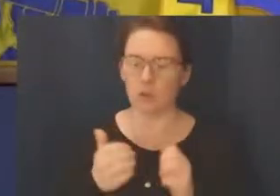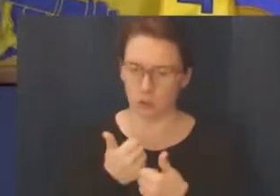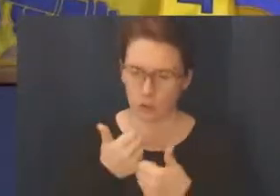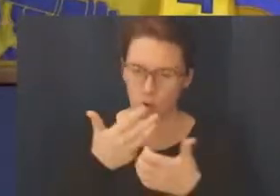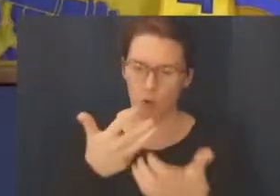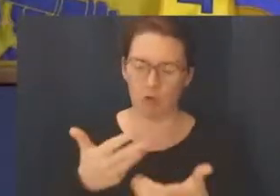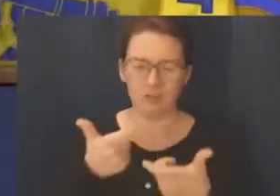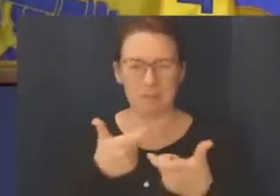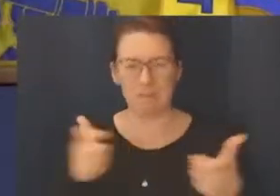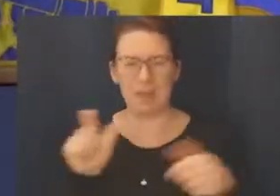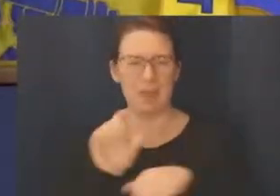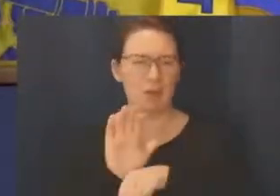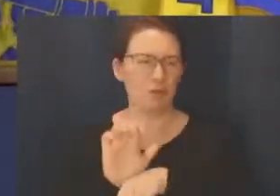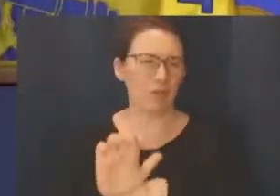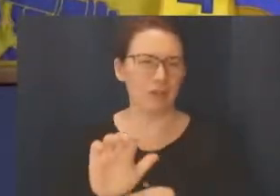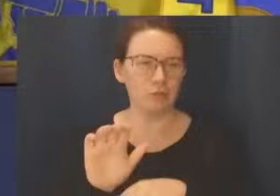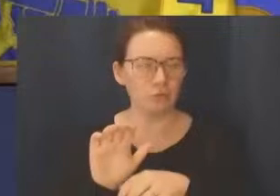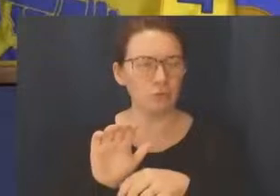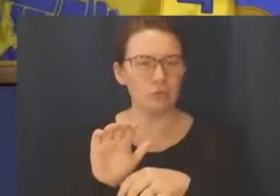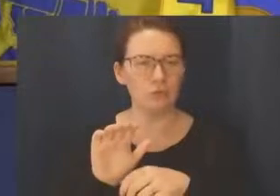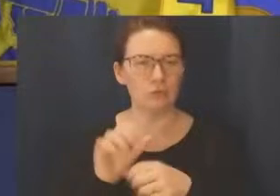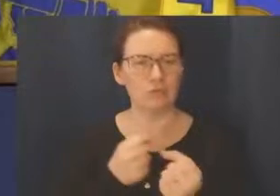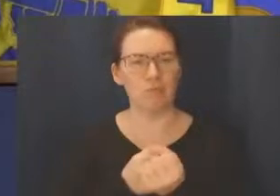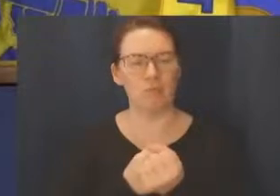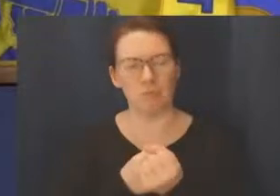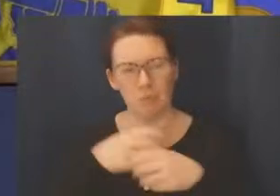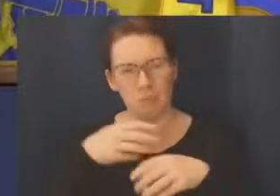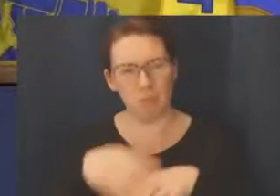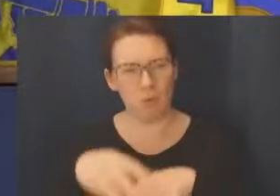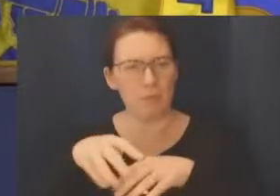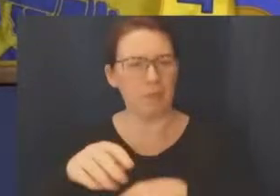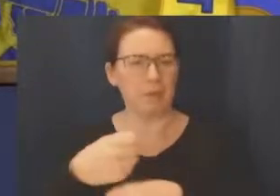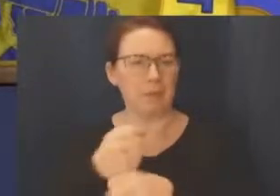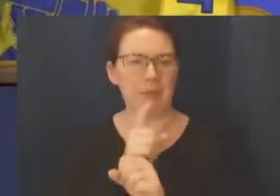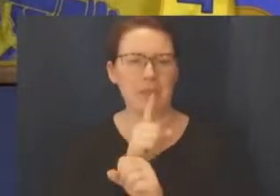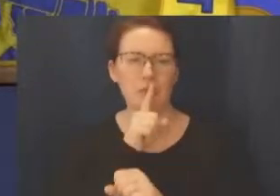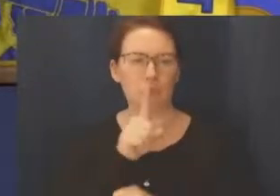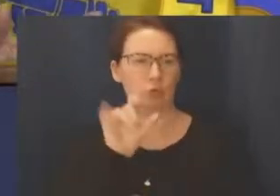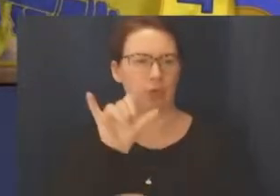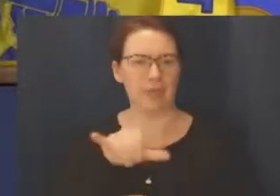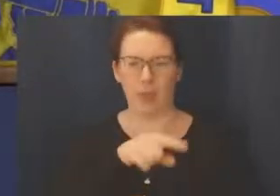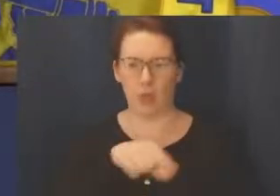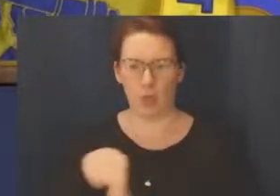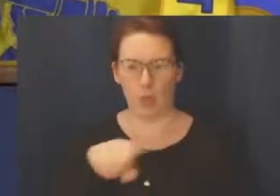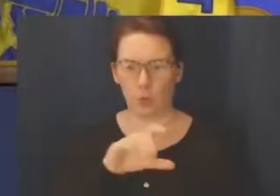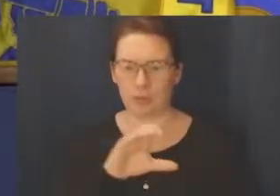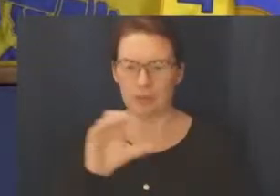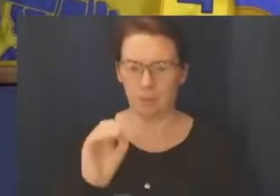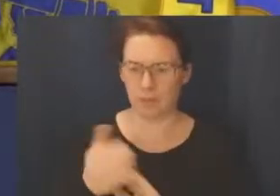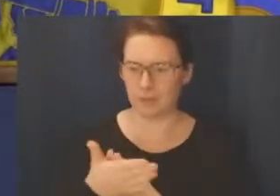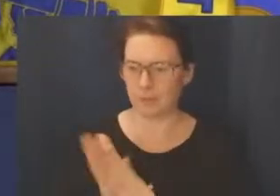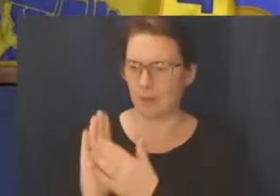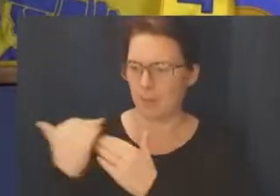movement to hold these companies accountable. 1,000 concerned citizens, moms,